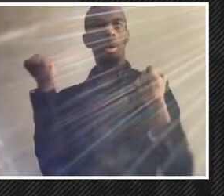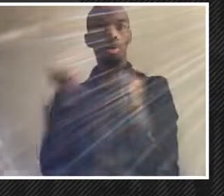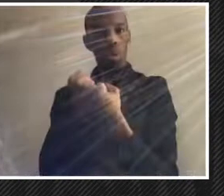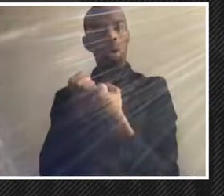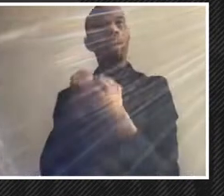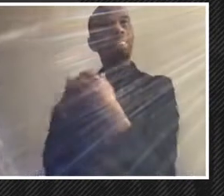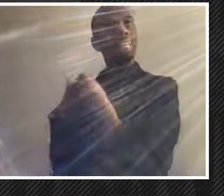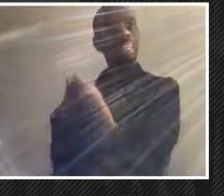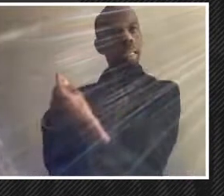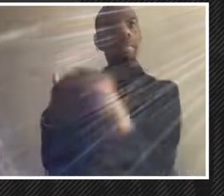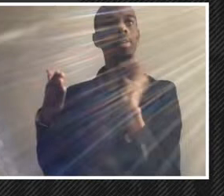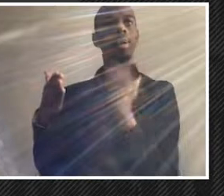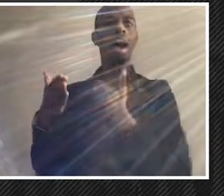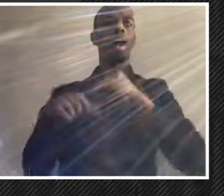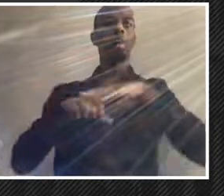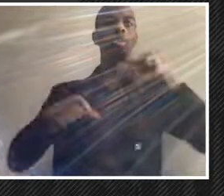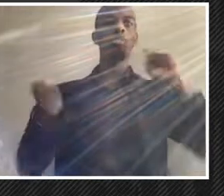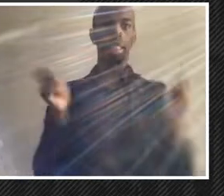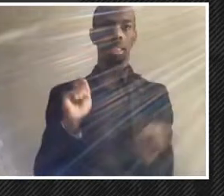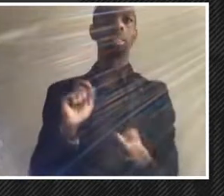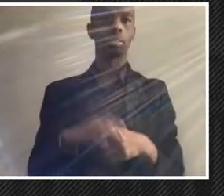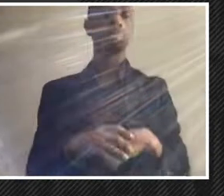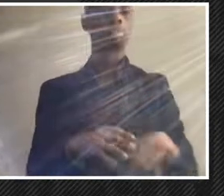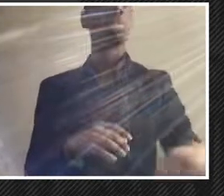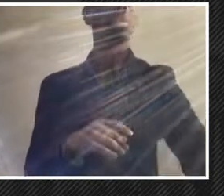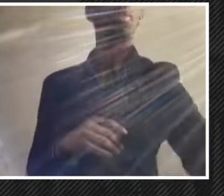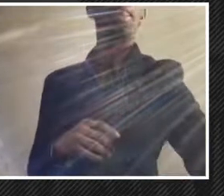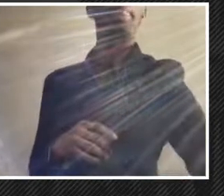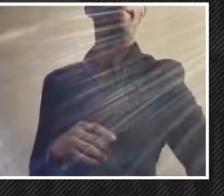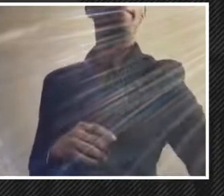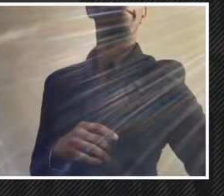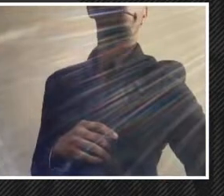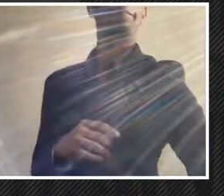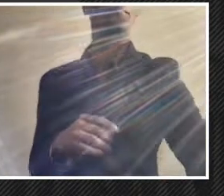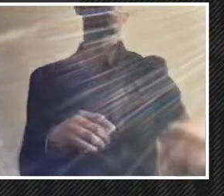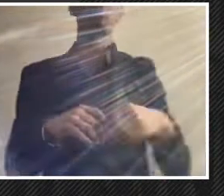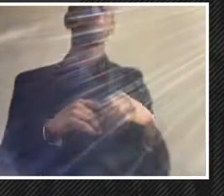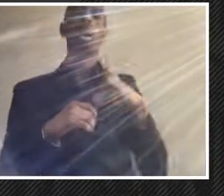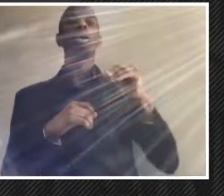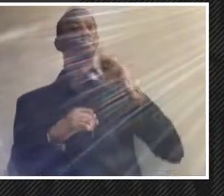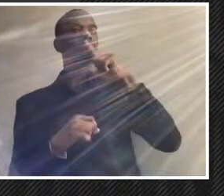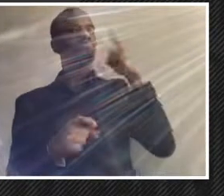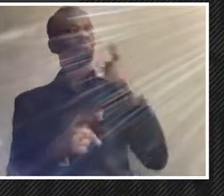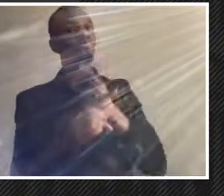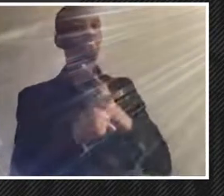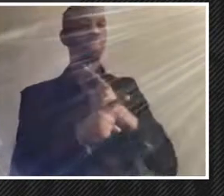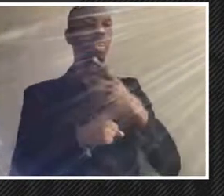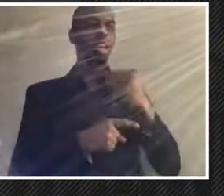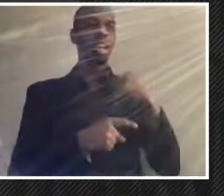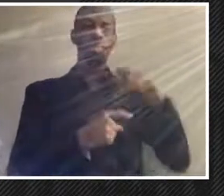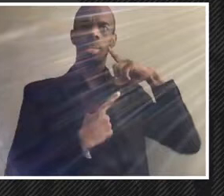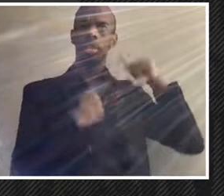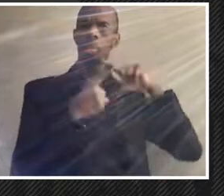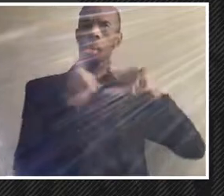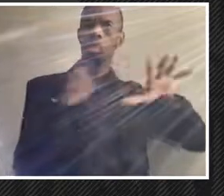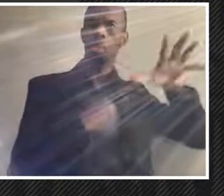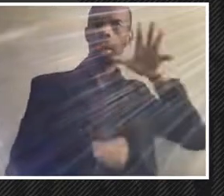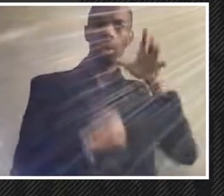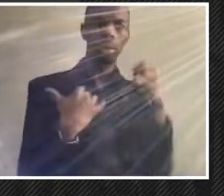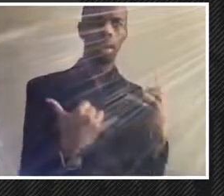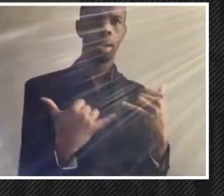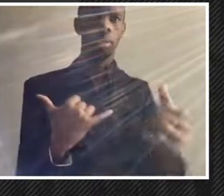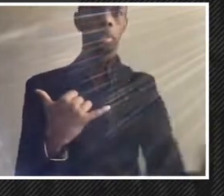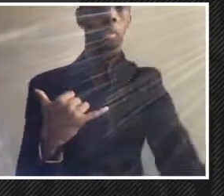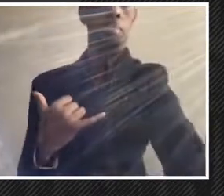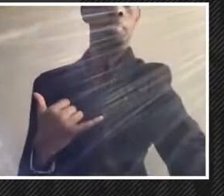Oh, absolutely. And I'm thinking about your mother right now, Tanika, and you're exactly right. Everyday Black men